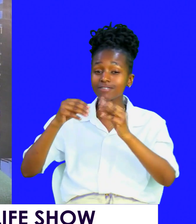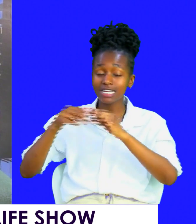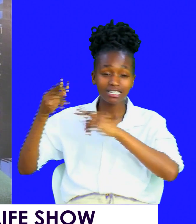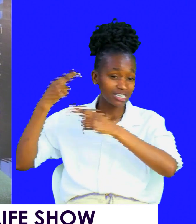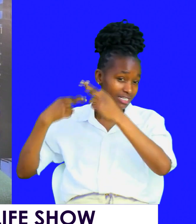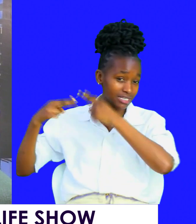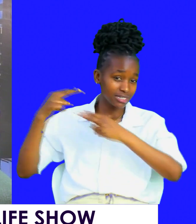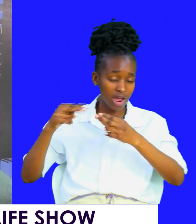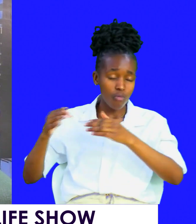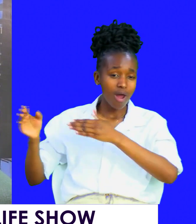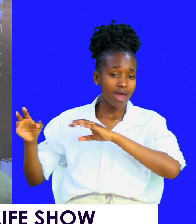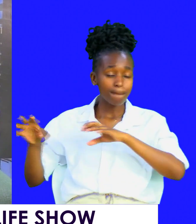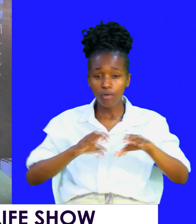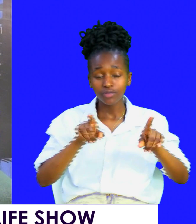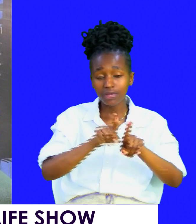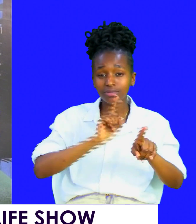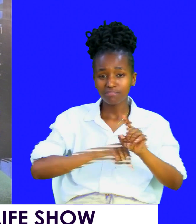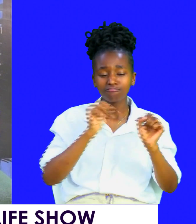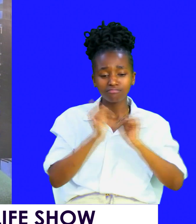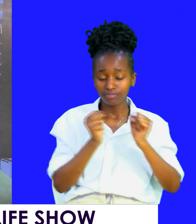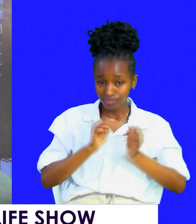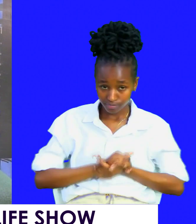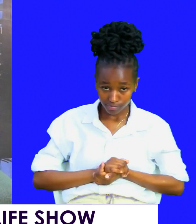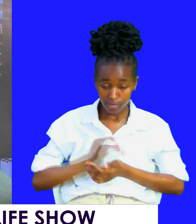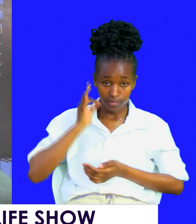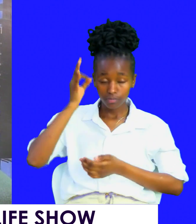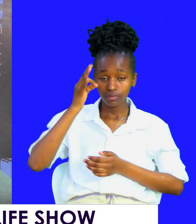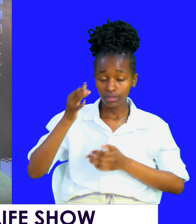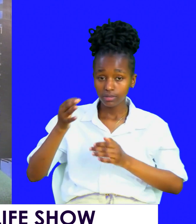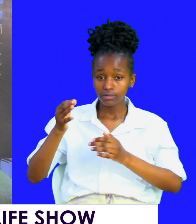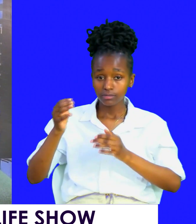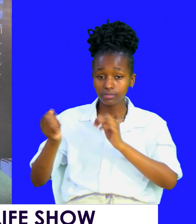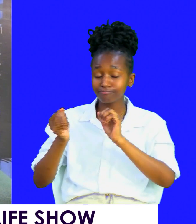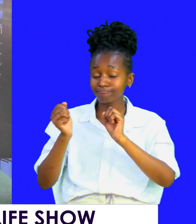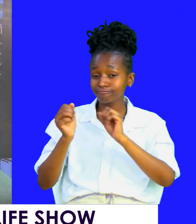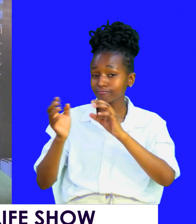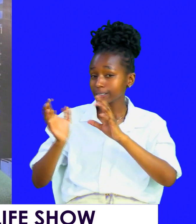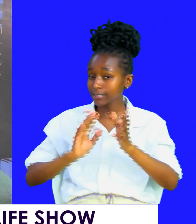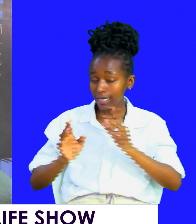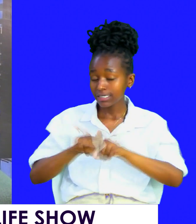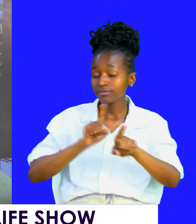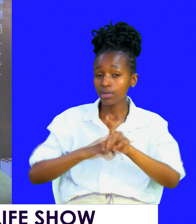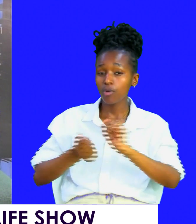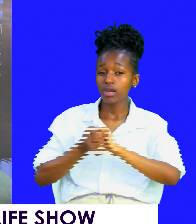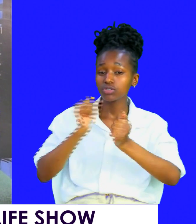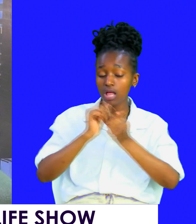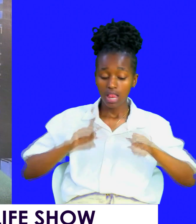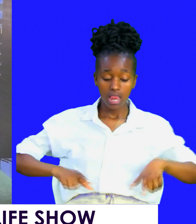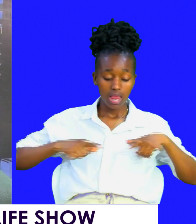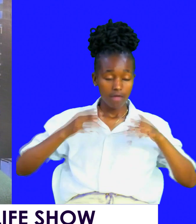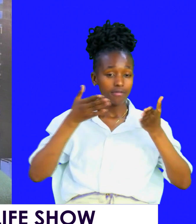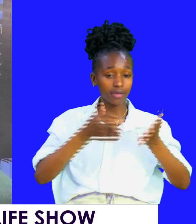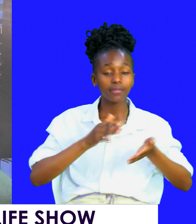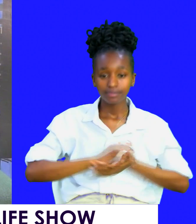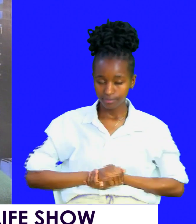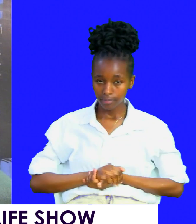shakers. Those are the destiny changers. Those are the people that touch heavens and transform lives down here. Those are the